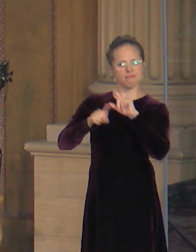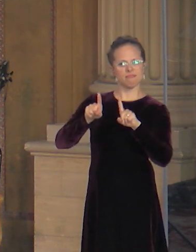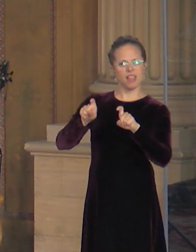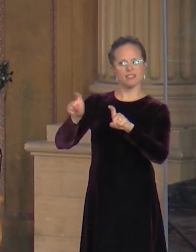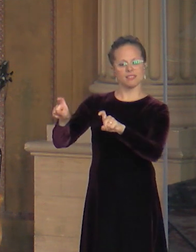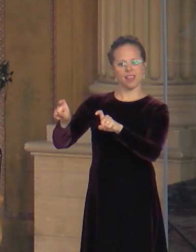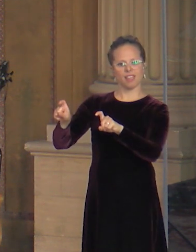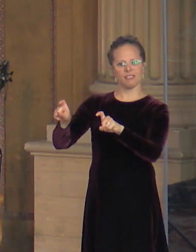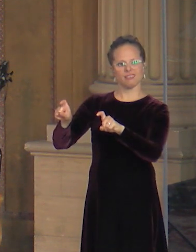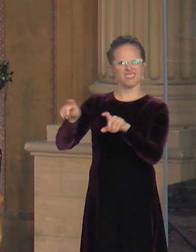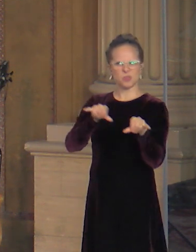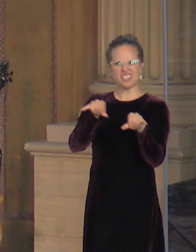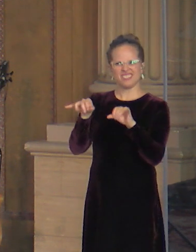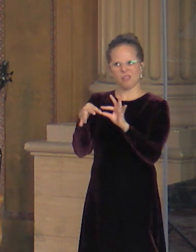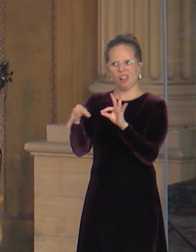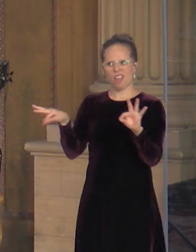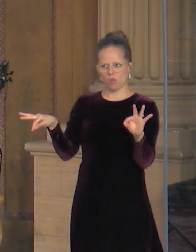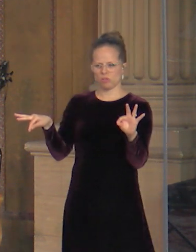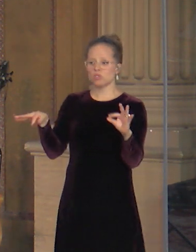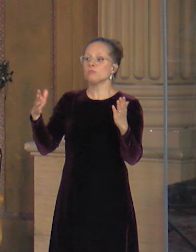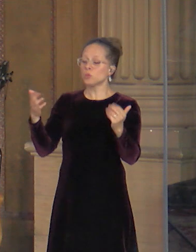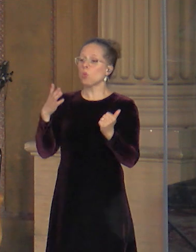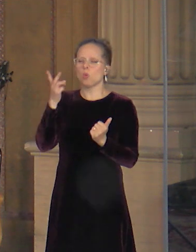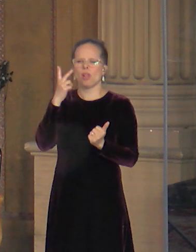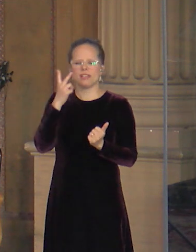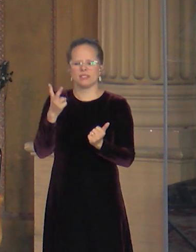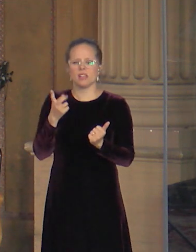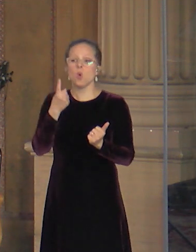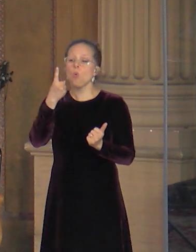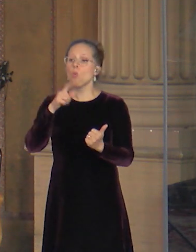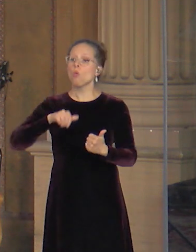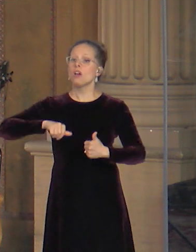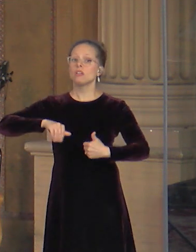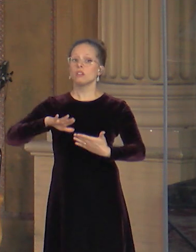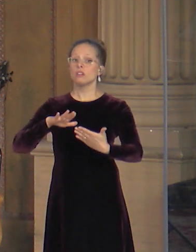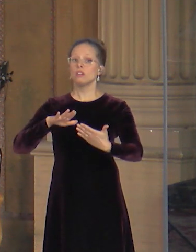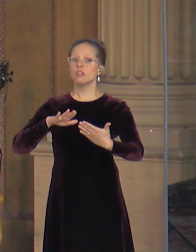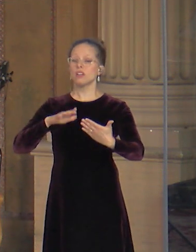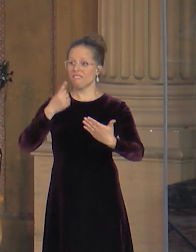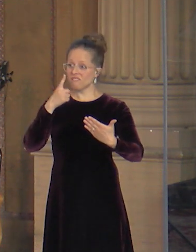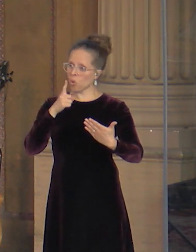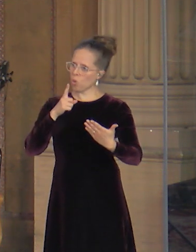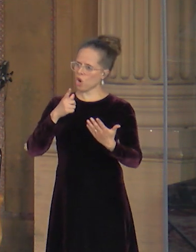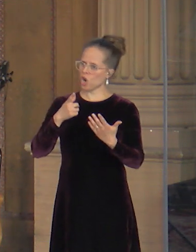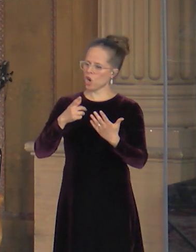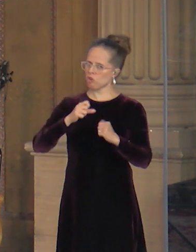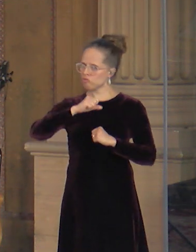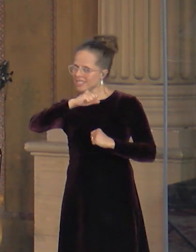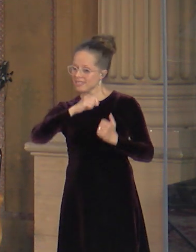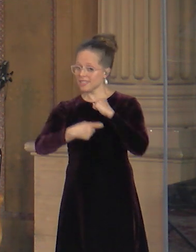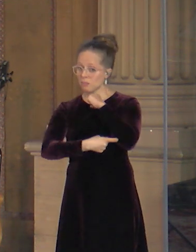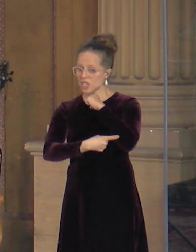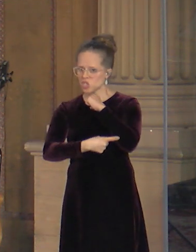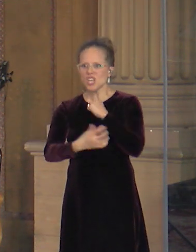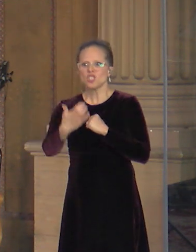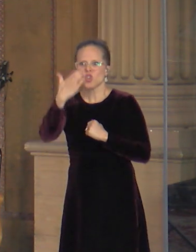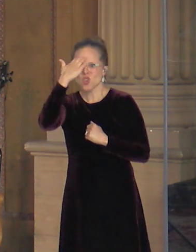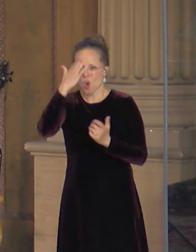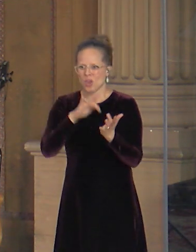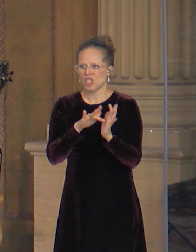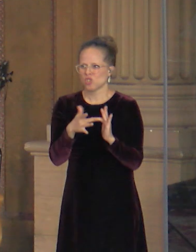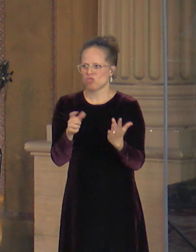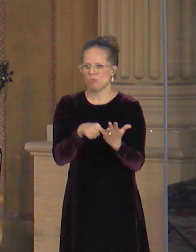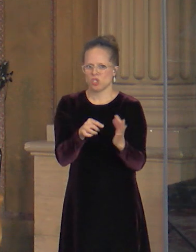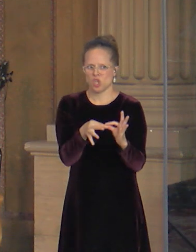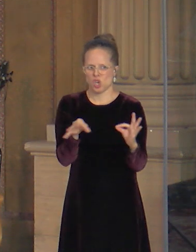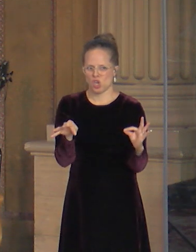the techniques that Jesus used and that we should use to resist temptation is to know scripture and to quote scripture but Jesus wasn't just looking for